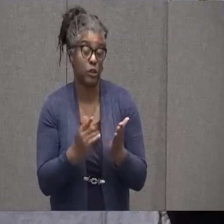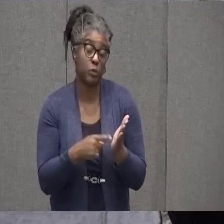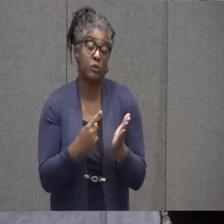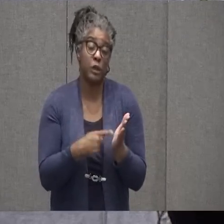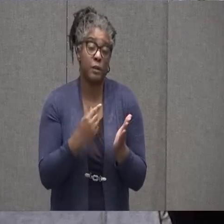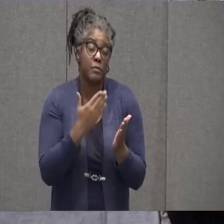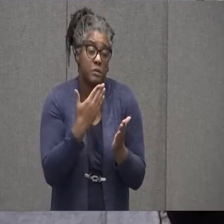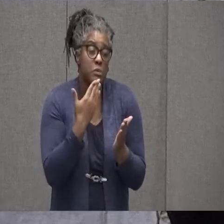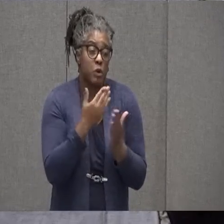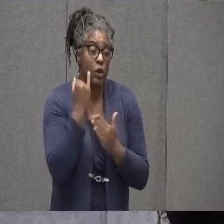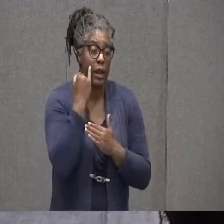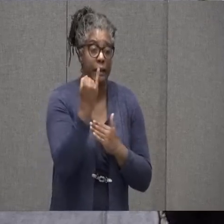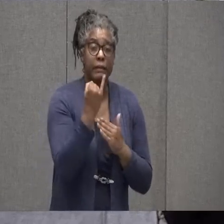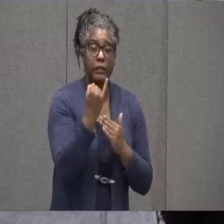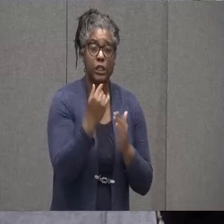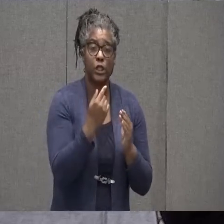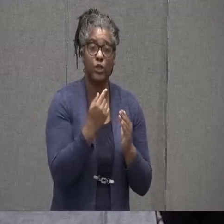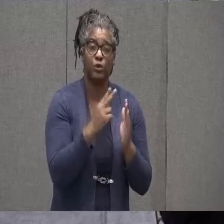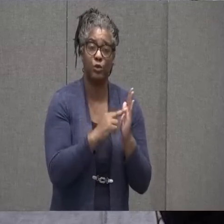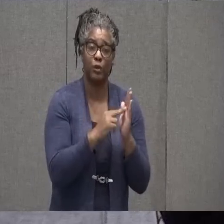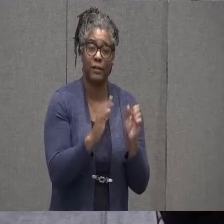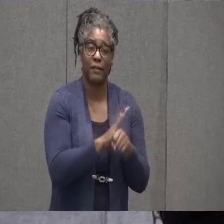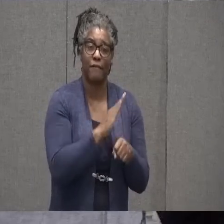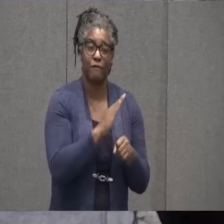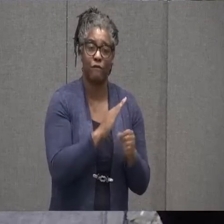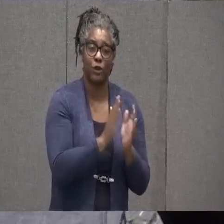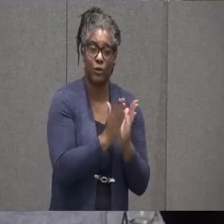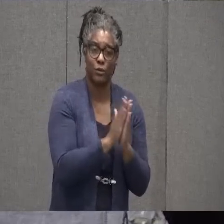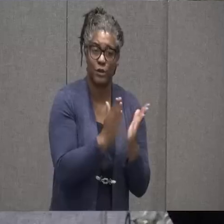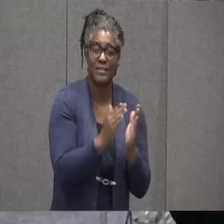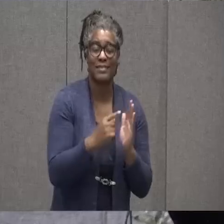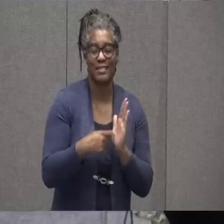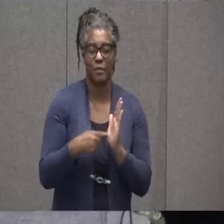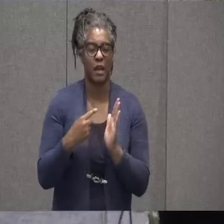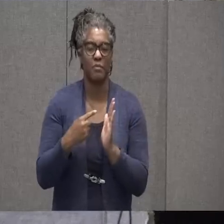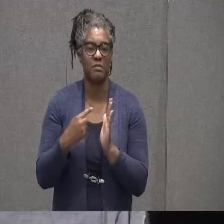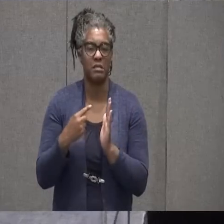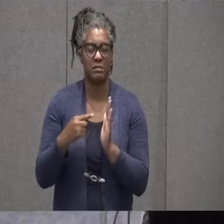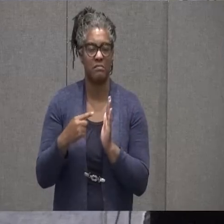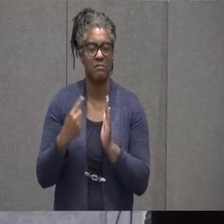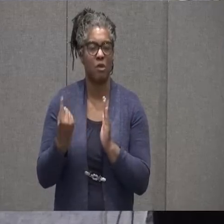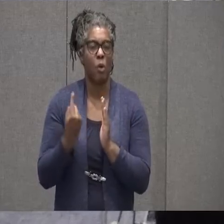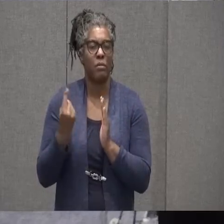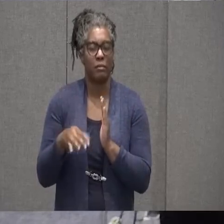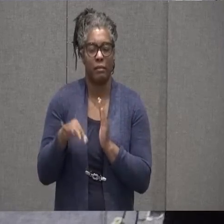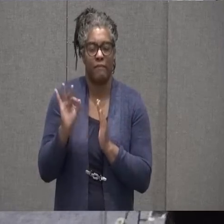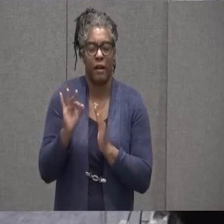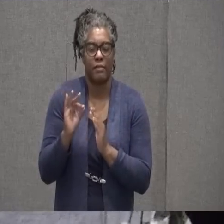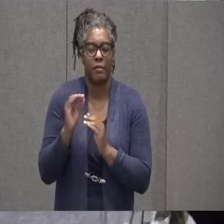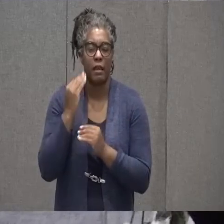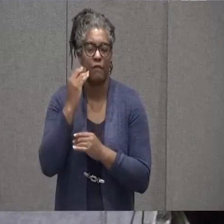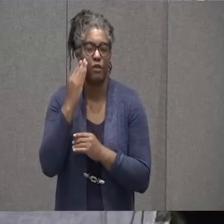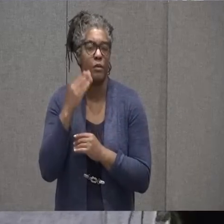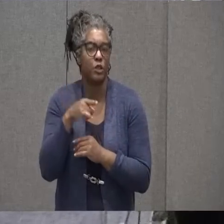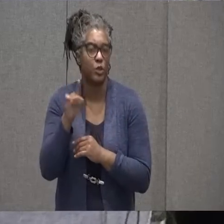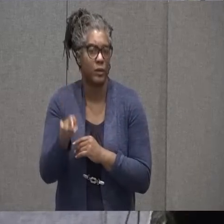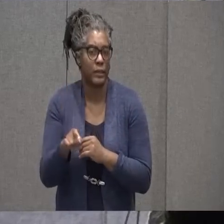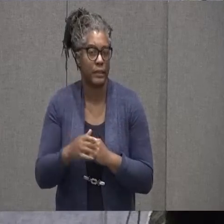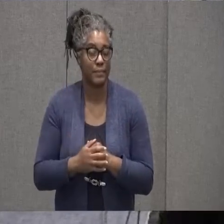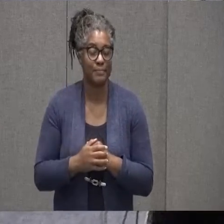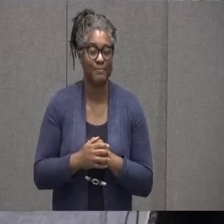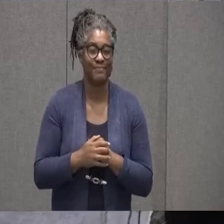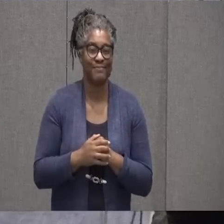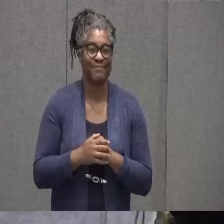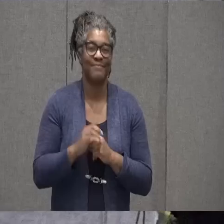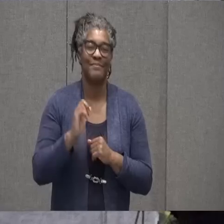but sometimes we just need to find the information we need to find. Okay, so we left off last week